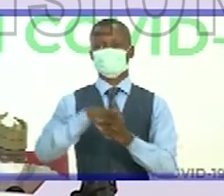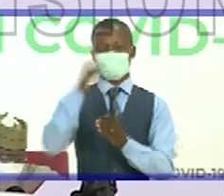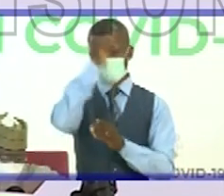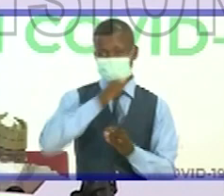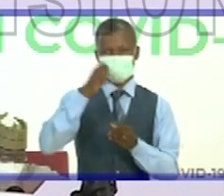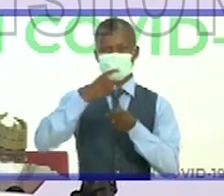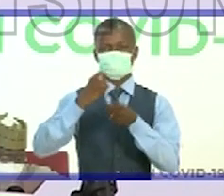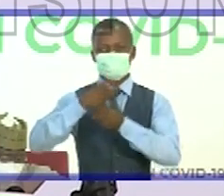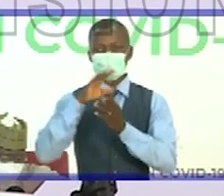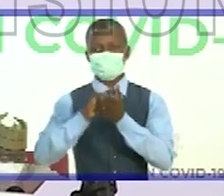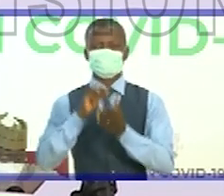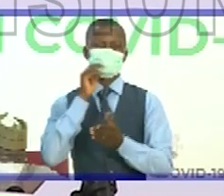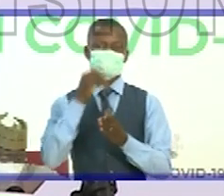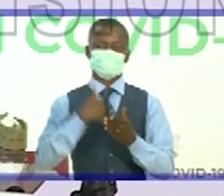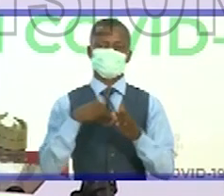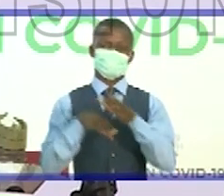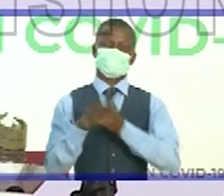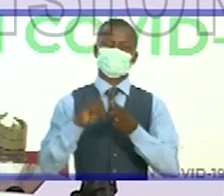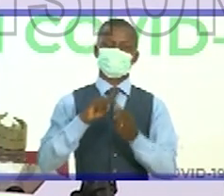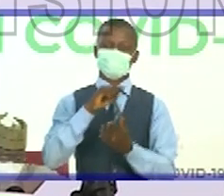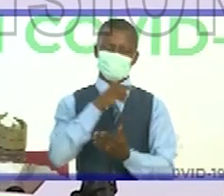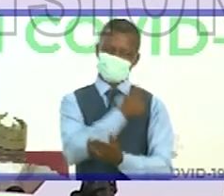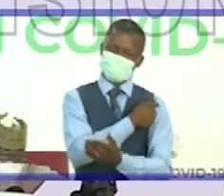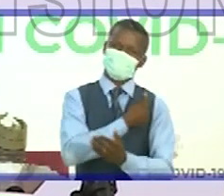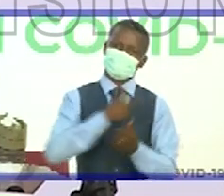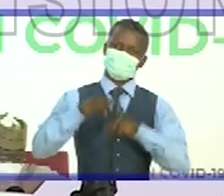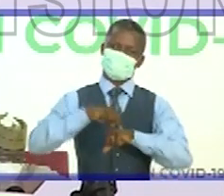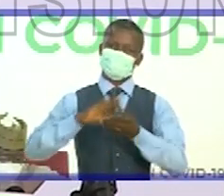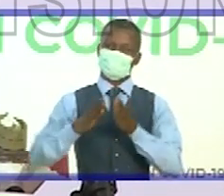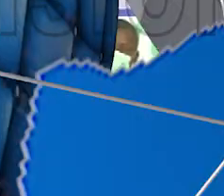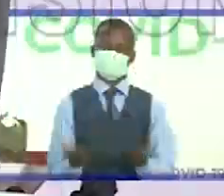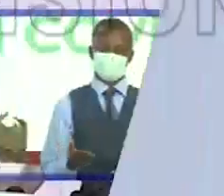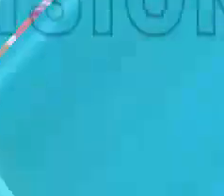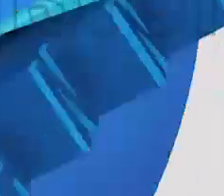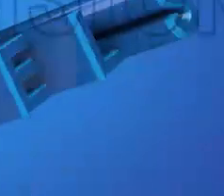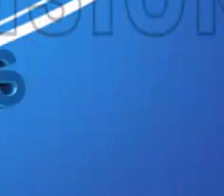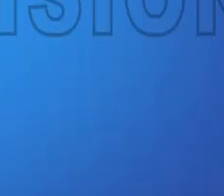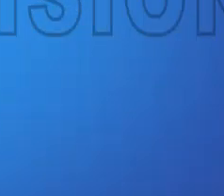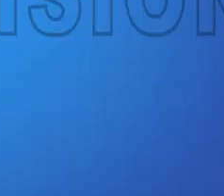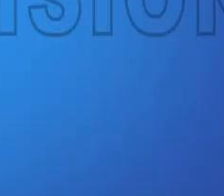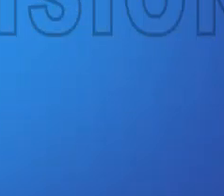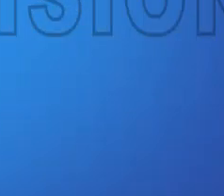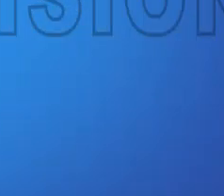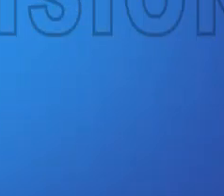that Nigerians have access to these vaccines when they do become available. Thank you very much.